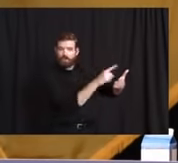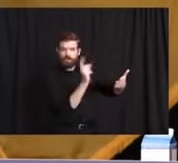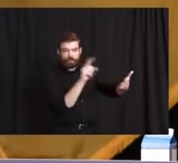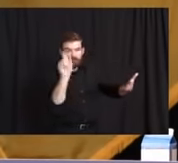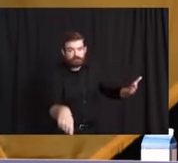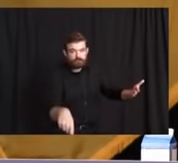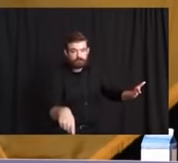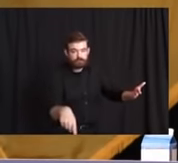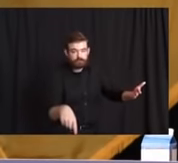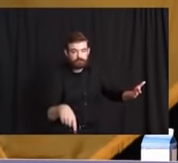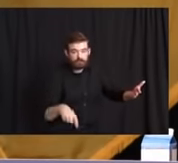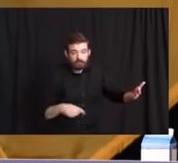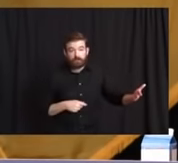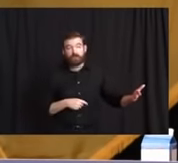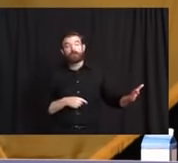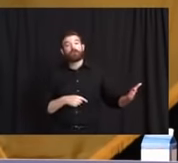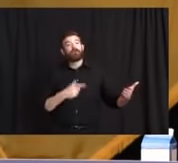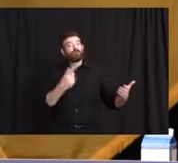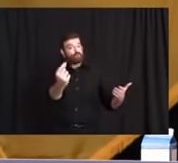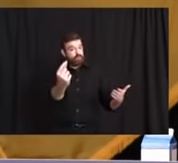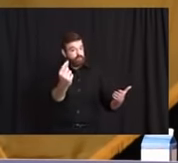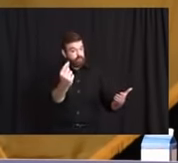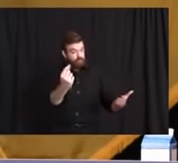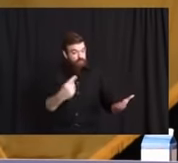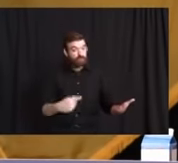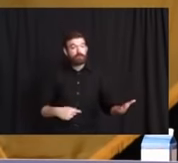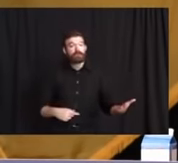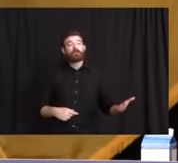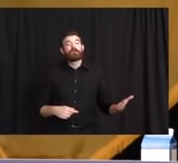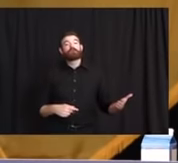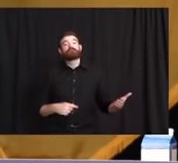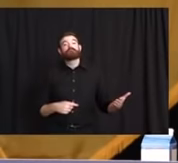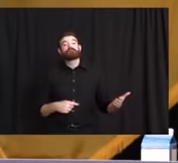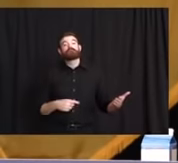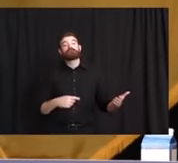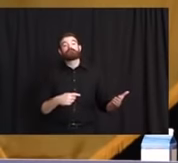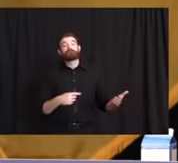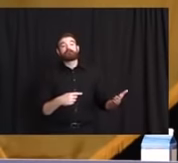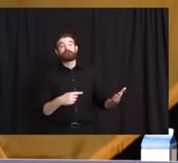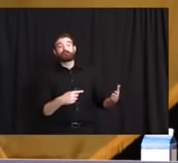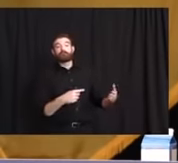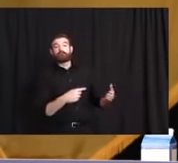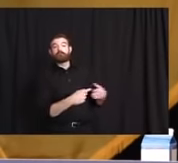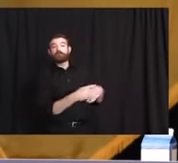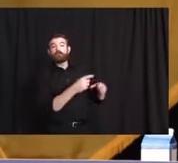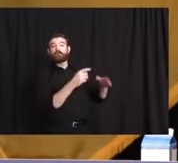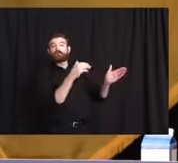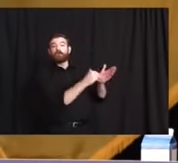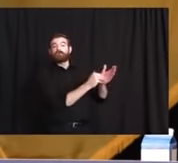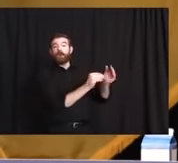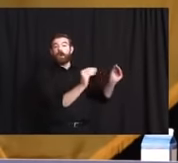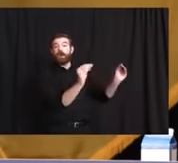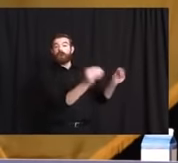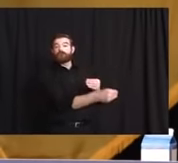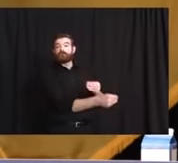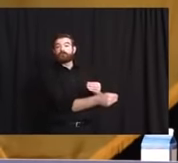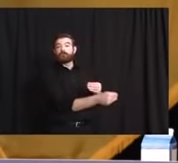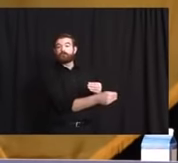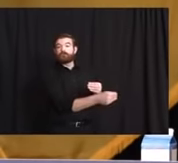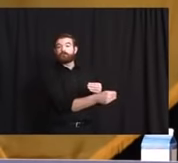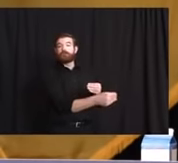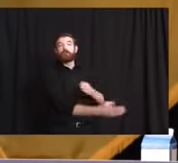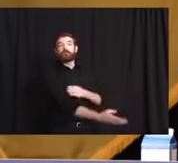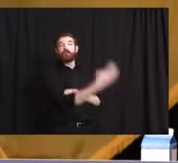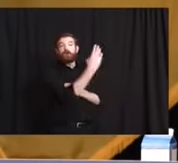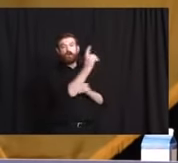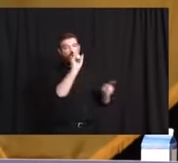strategies: scheduling well visits in the morning and sick visits in the afternoon, collaborating with providers in the community